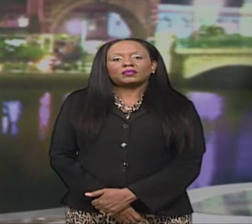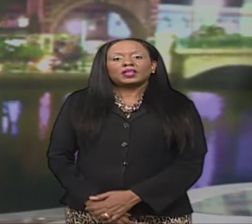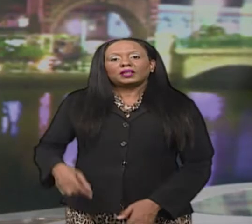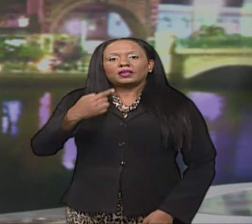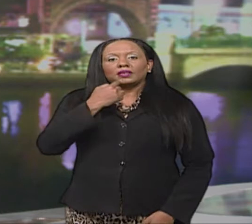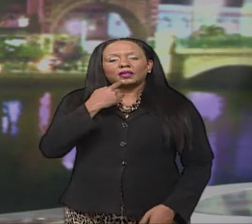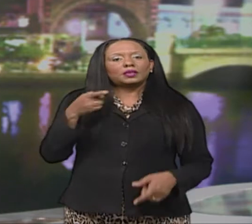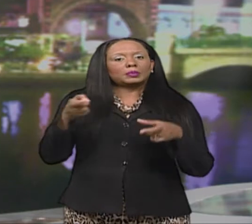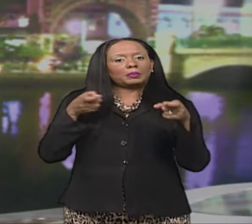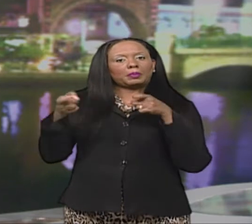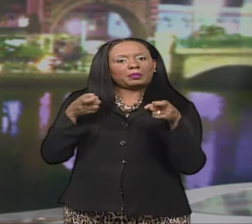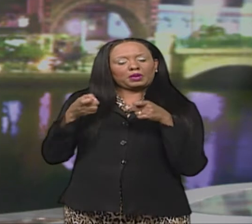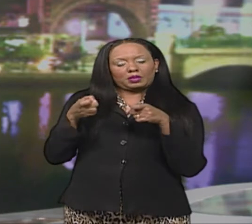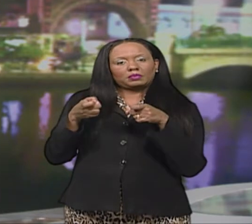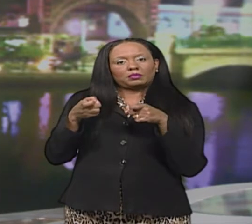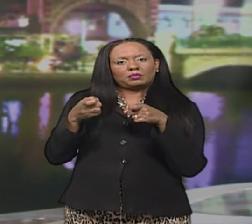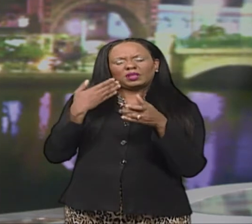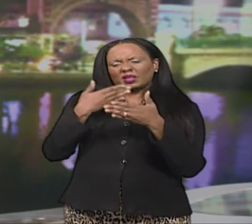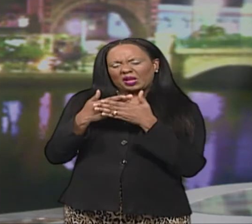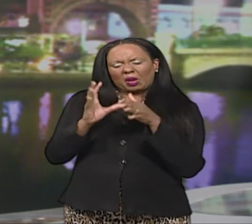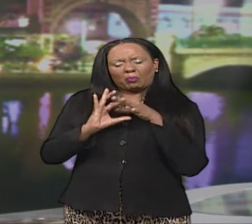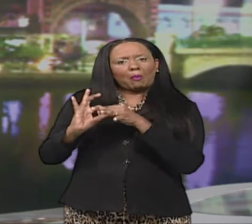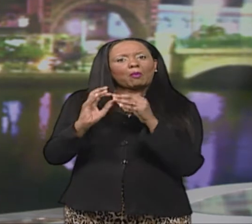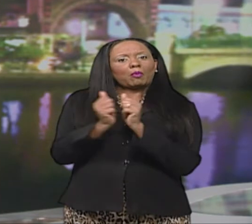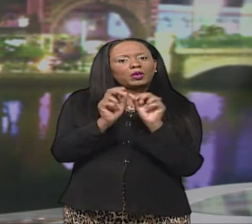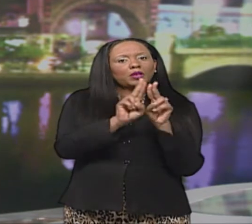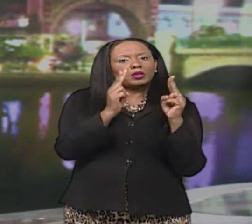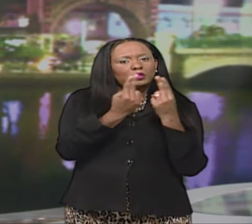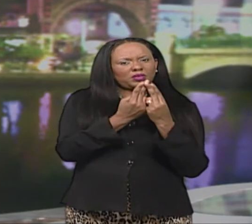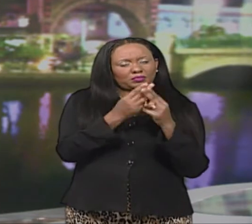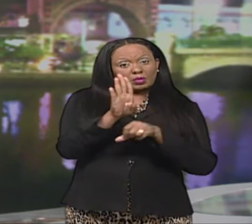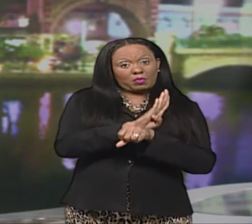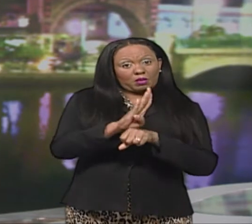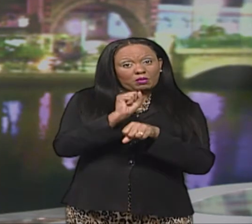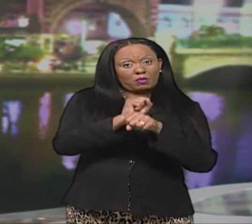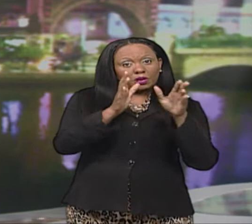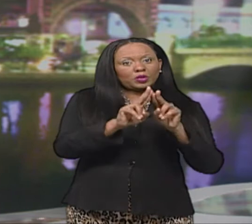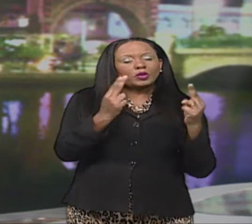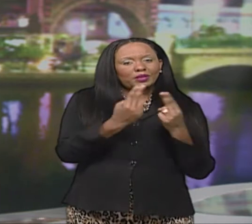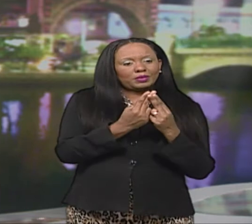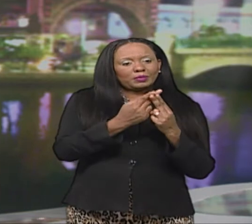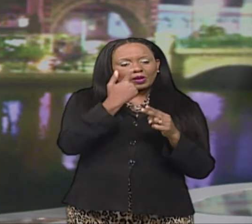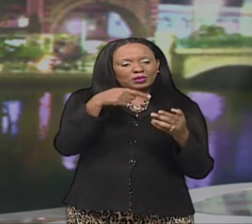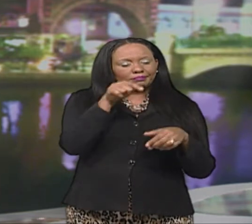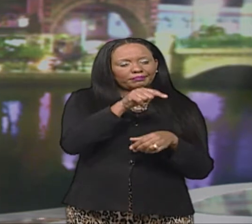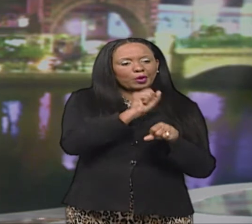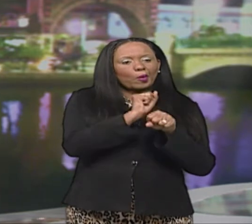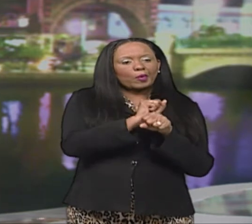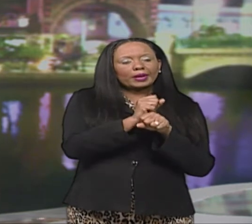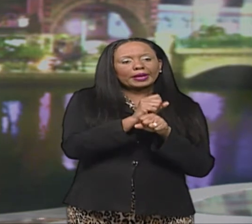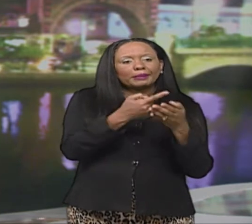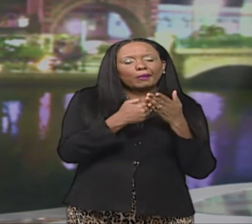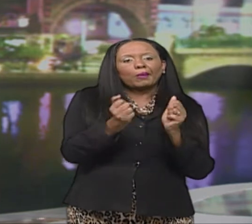Mr. Halliday says management has had a very good and cordial relationship with the Barbados Workers Union as well as the shop stewards